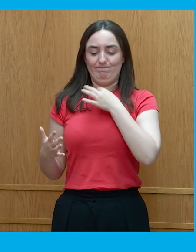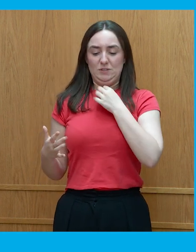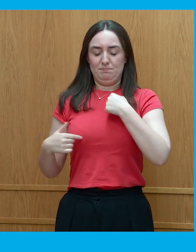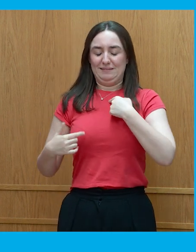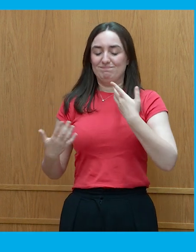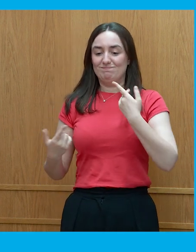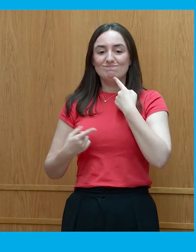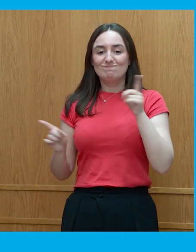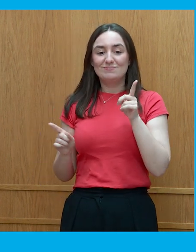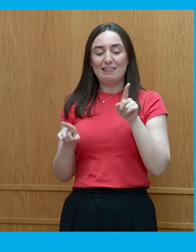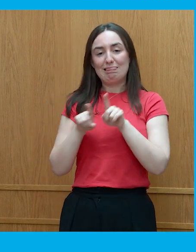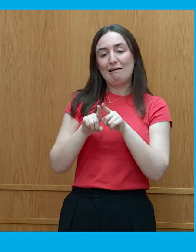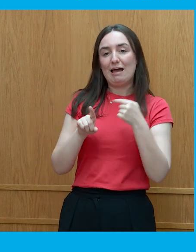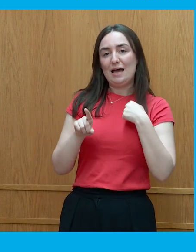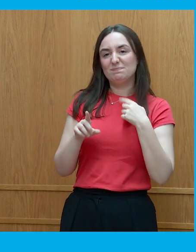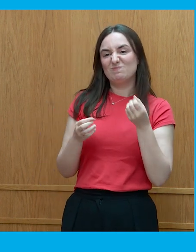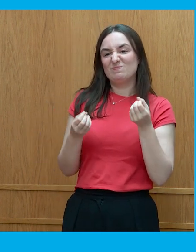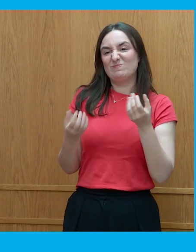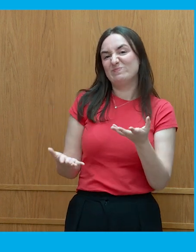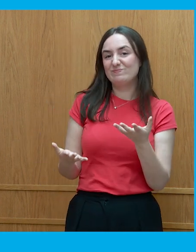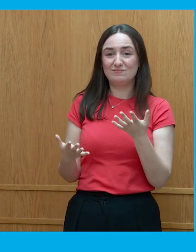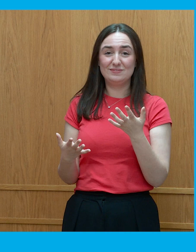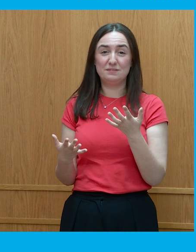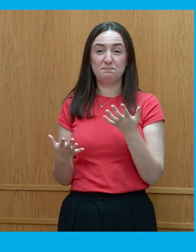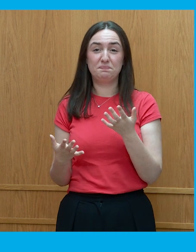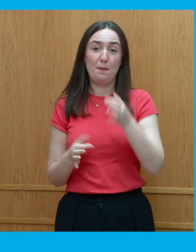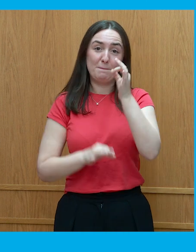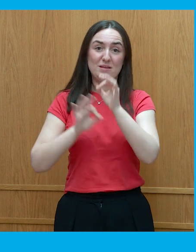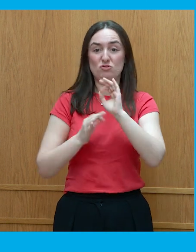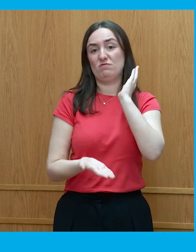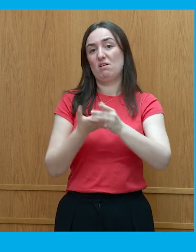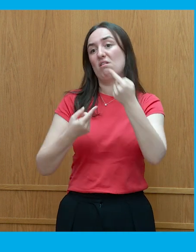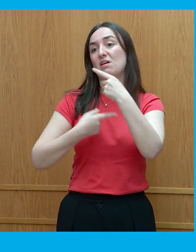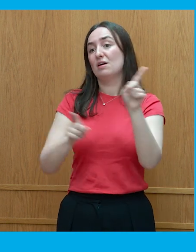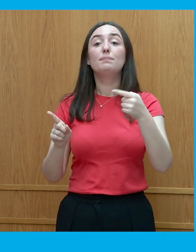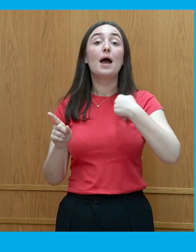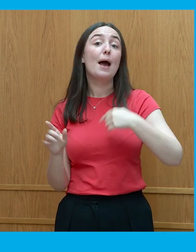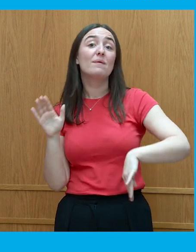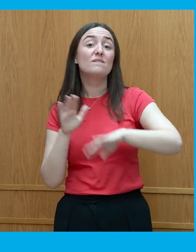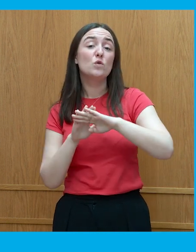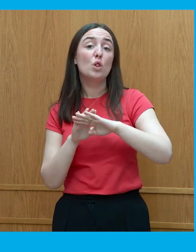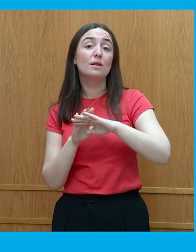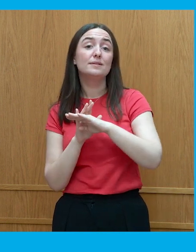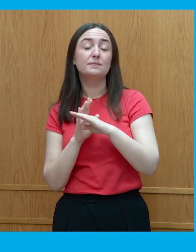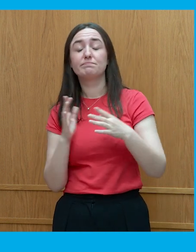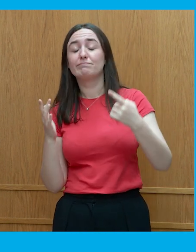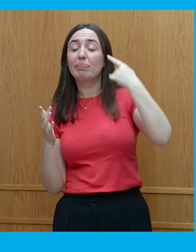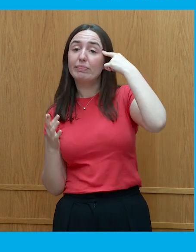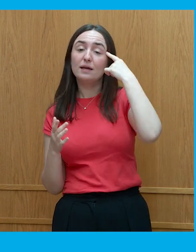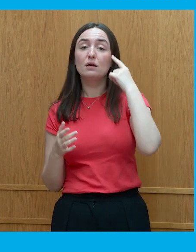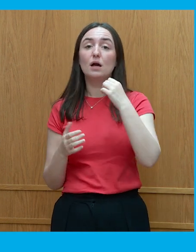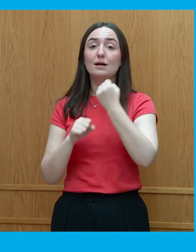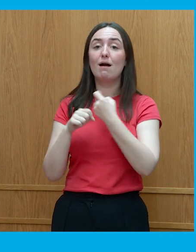to give a dose of cold political reality, I'm not entirely convinced that Gaza is going to be,